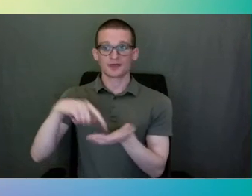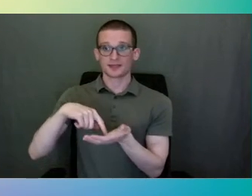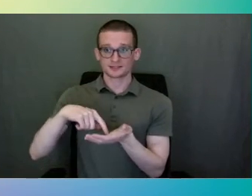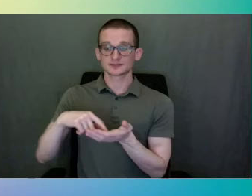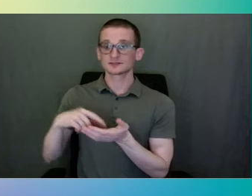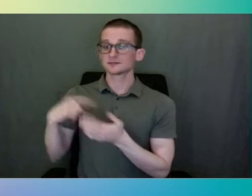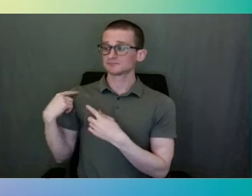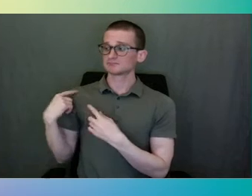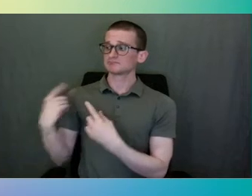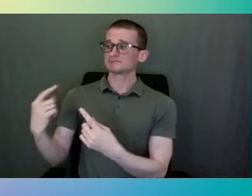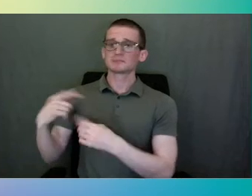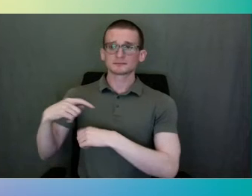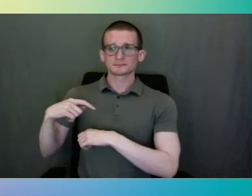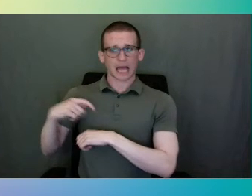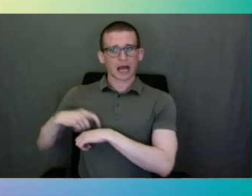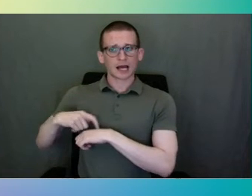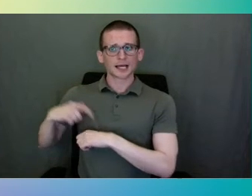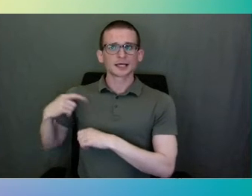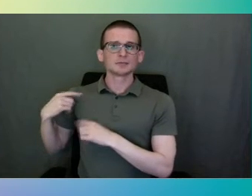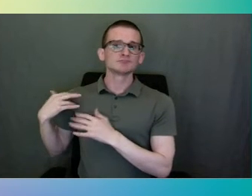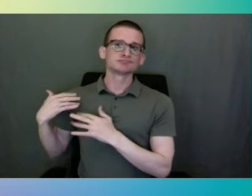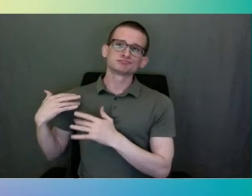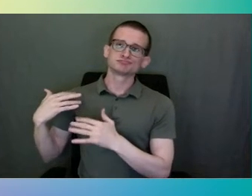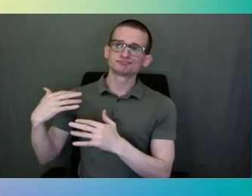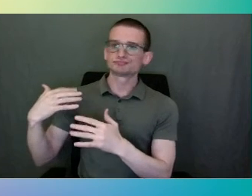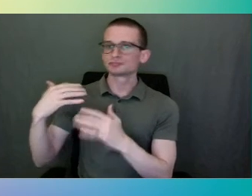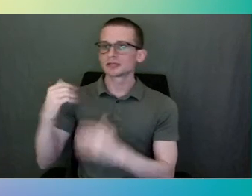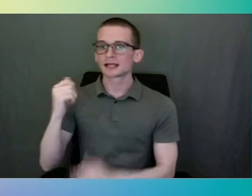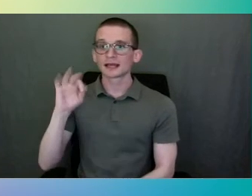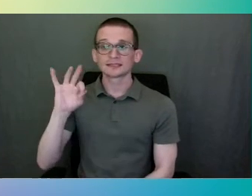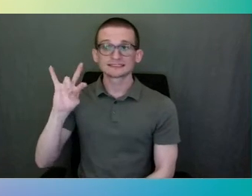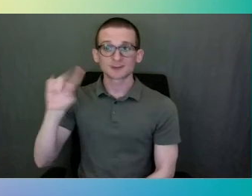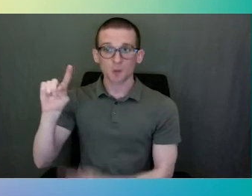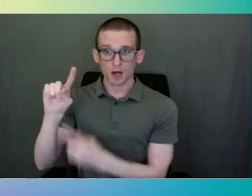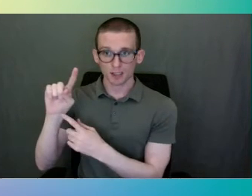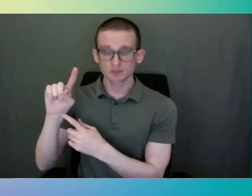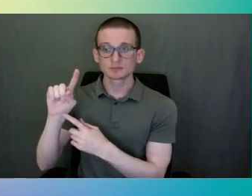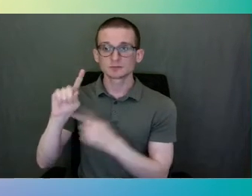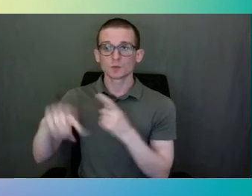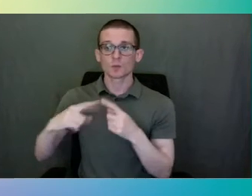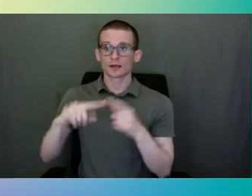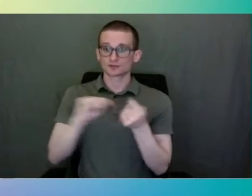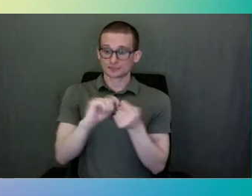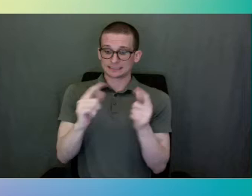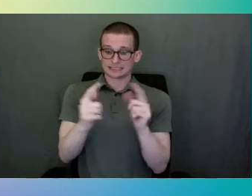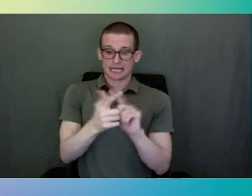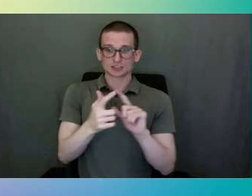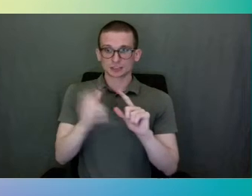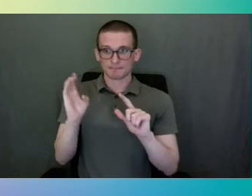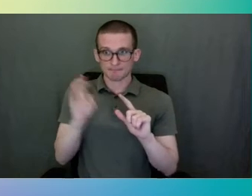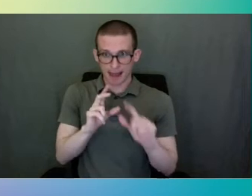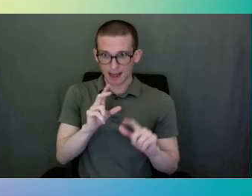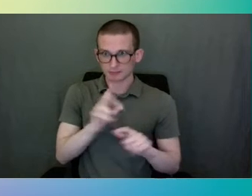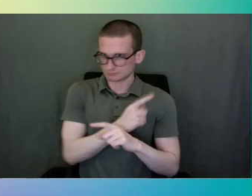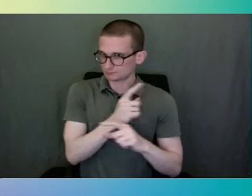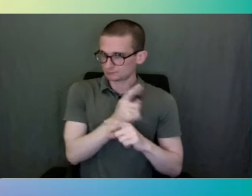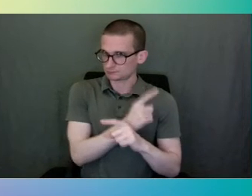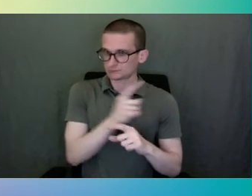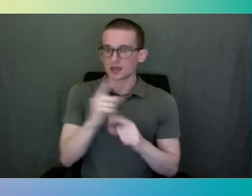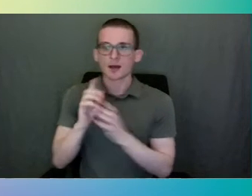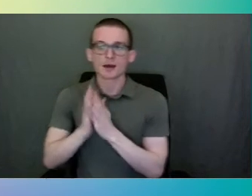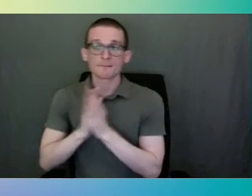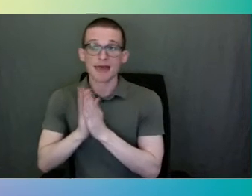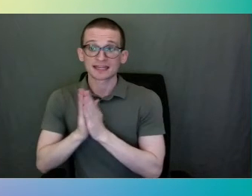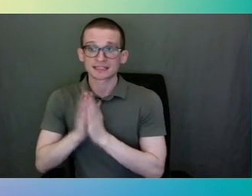So 1971 when they made this translation work, The Methodists, as I said, had